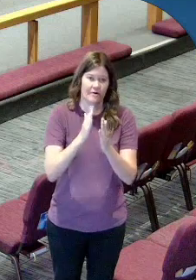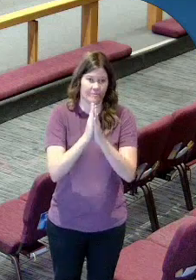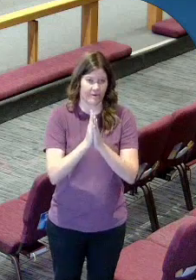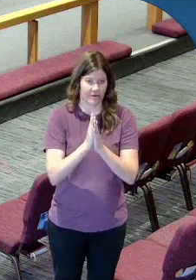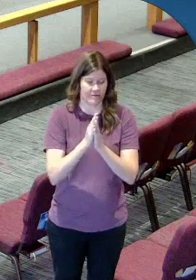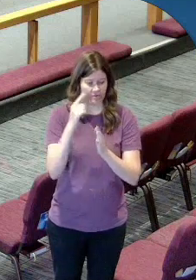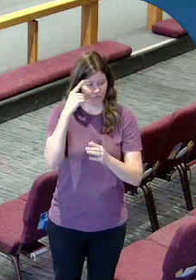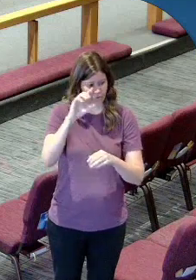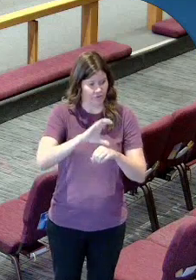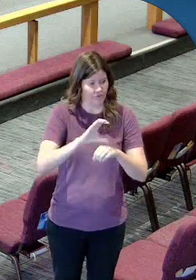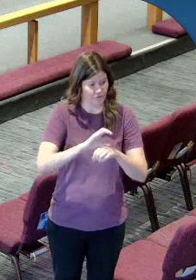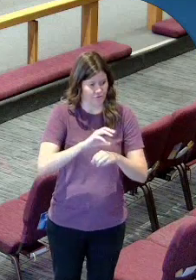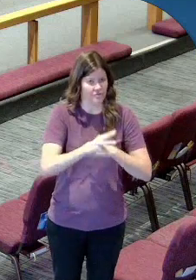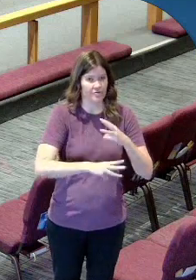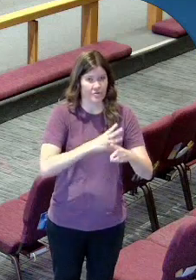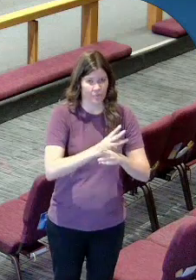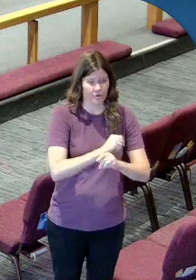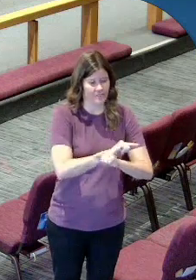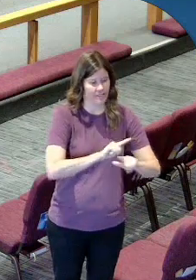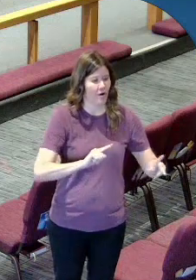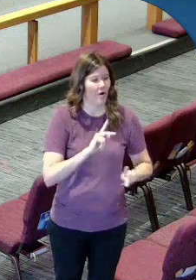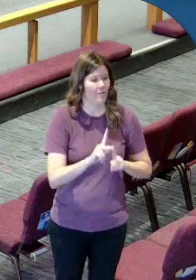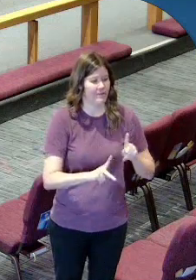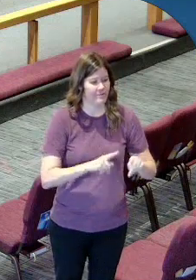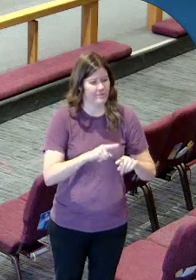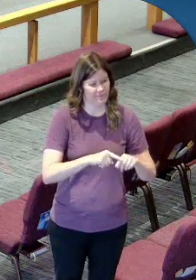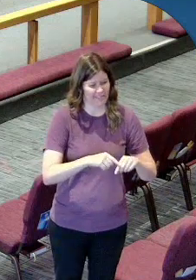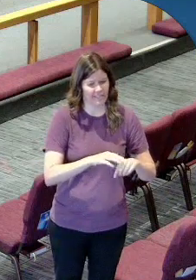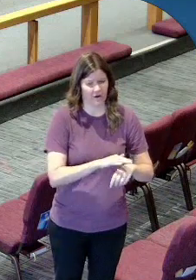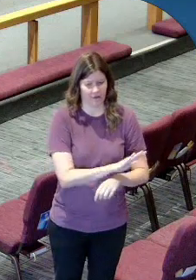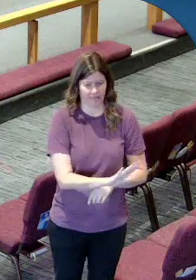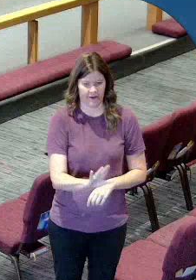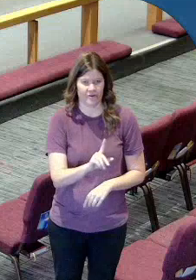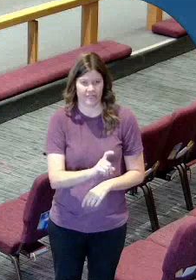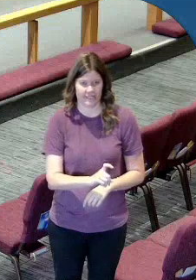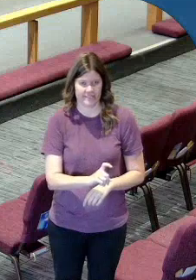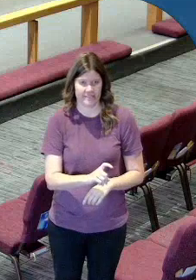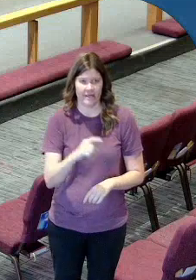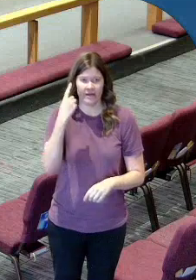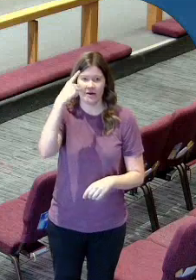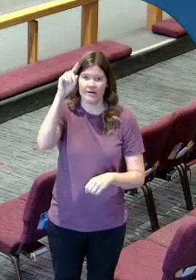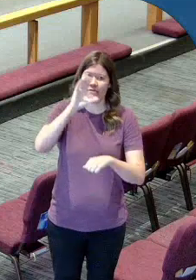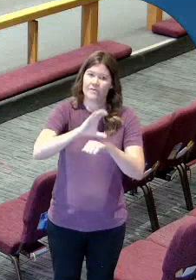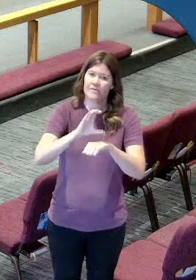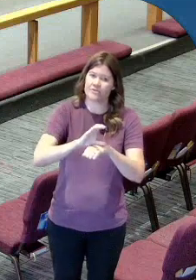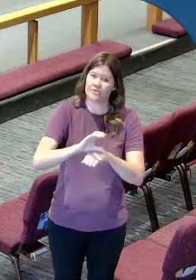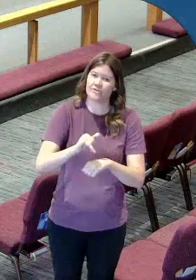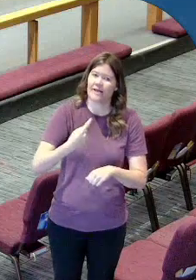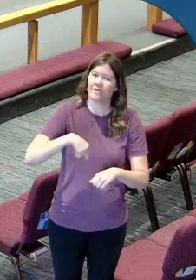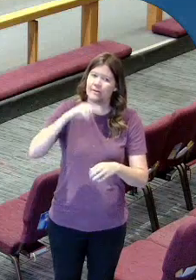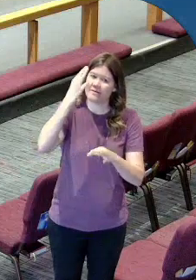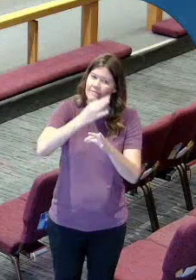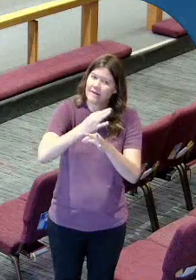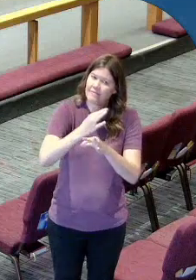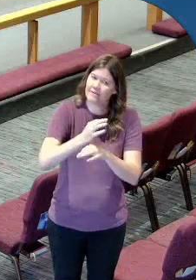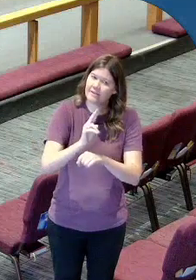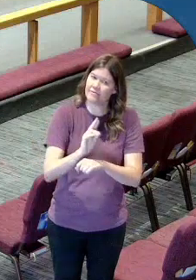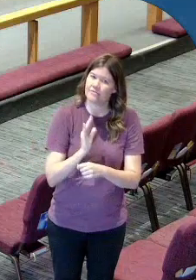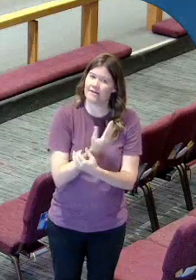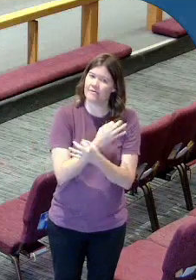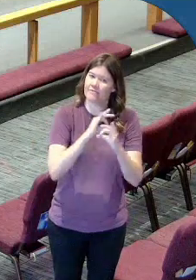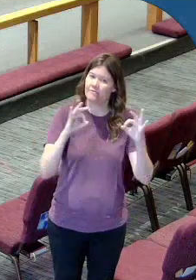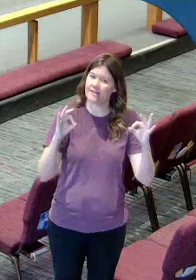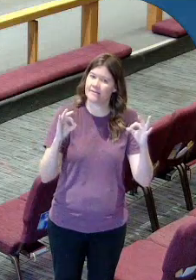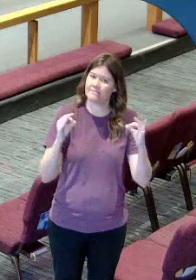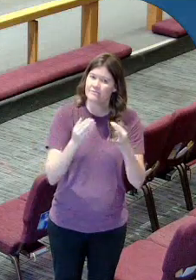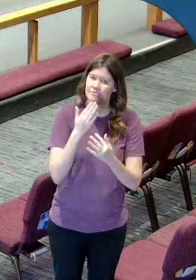the world, and all people according to their needs. For the church, that we faithfully use our freedom in the